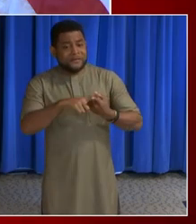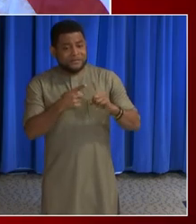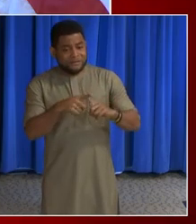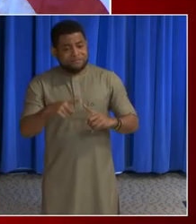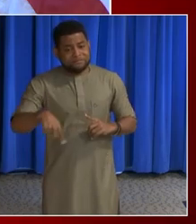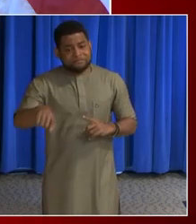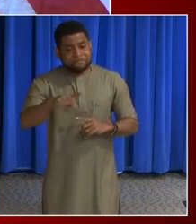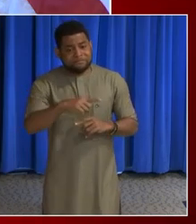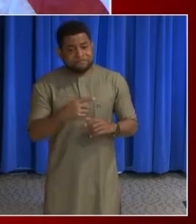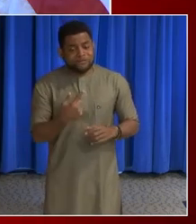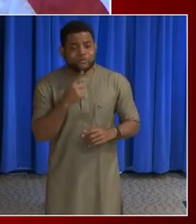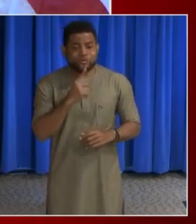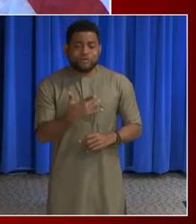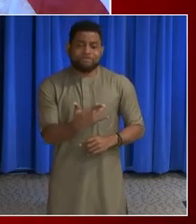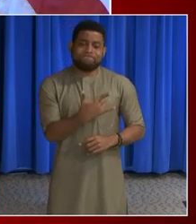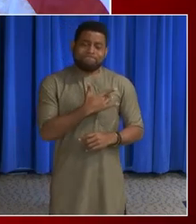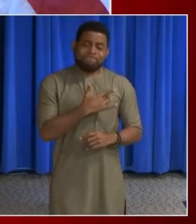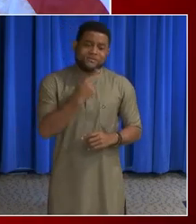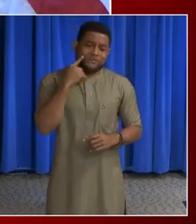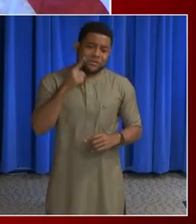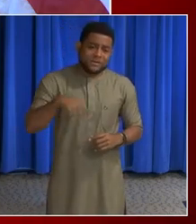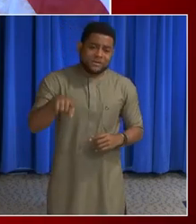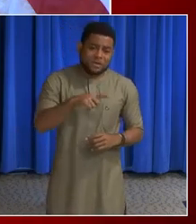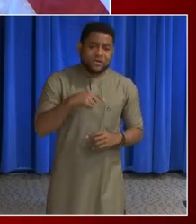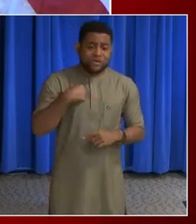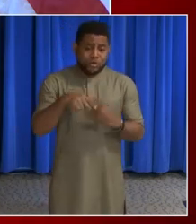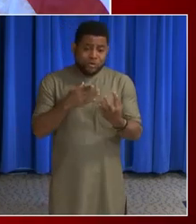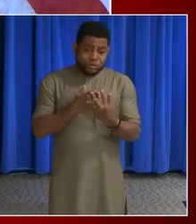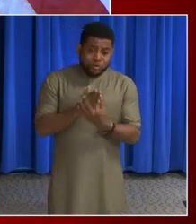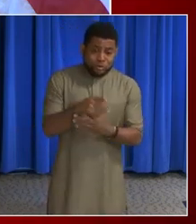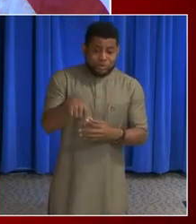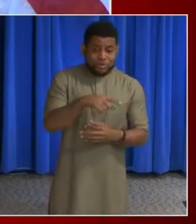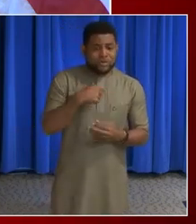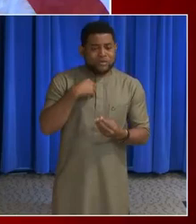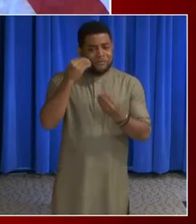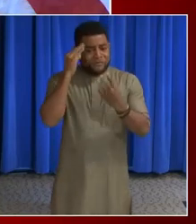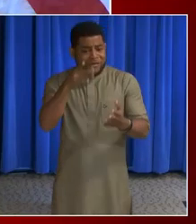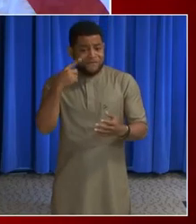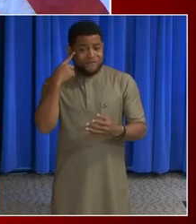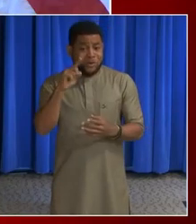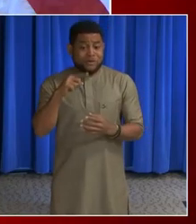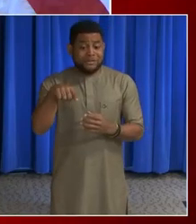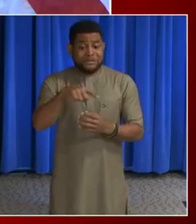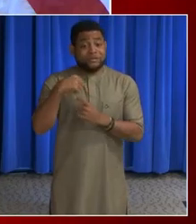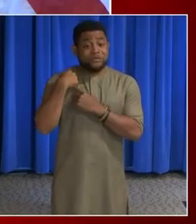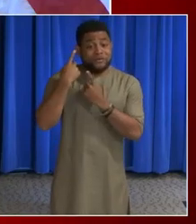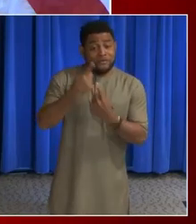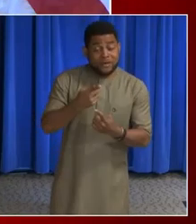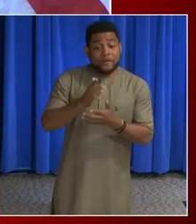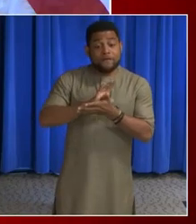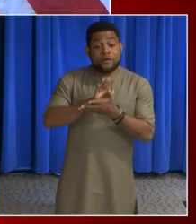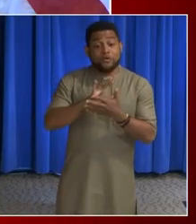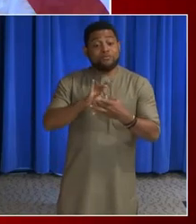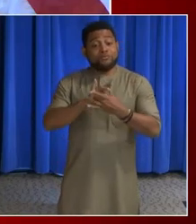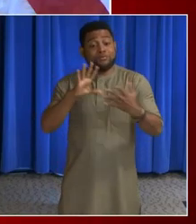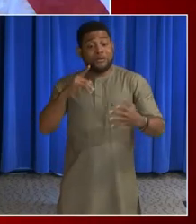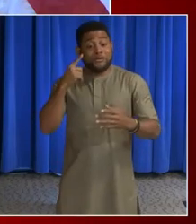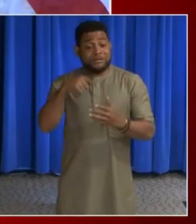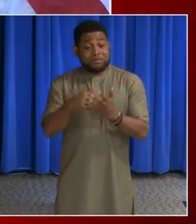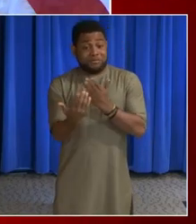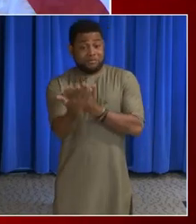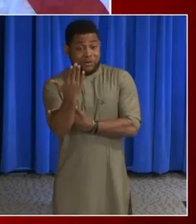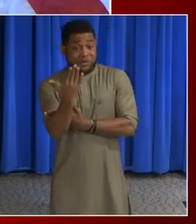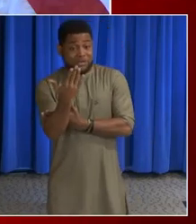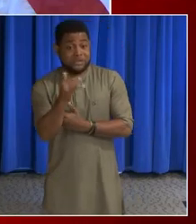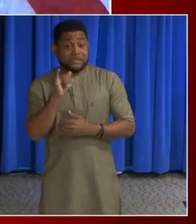going to go through the information that we have so far. As the mayor mentioned, the video has been released. That video has also,